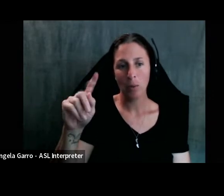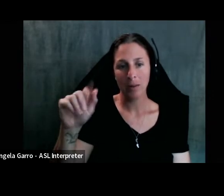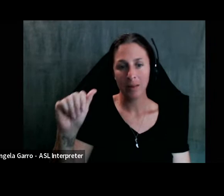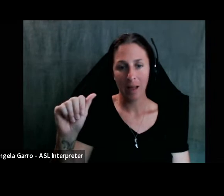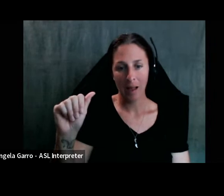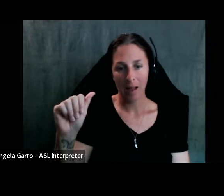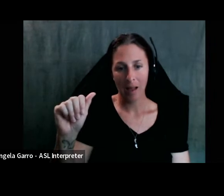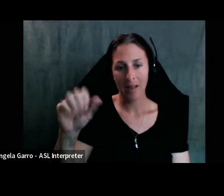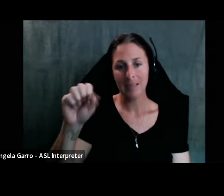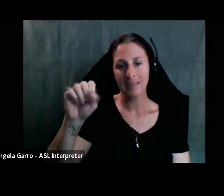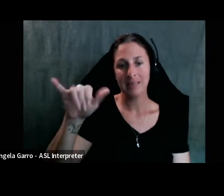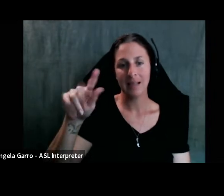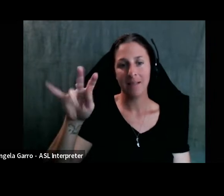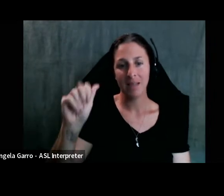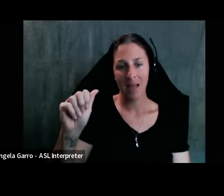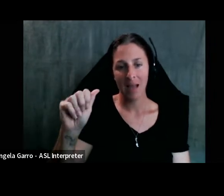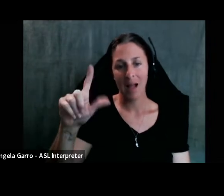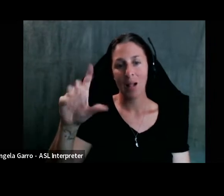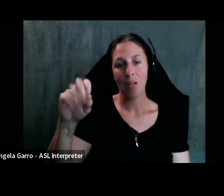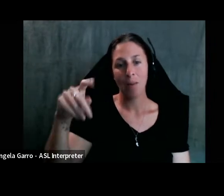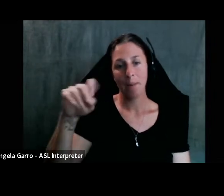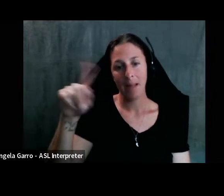Rose Kathleen De Leon.